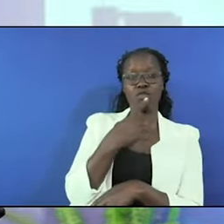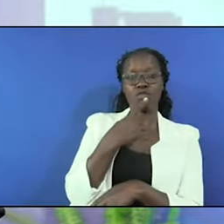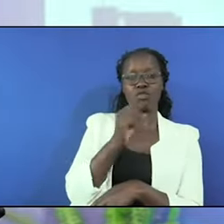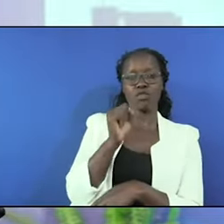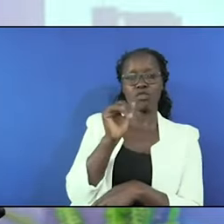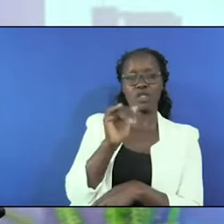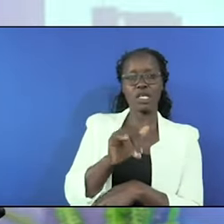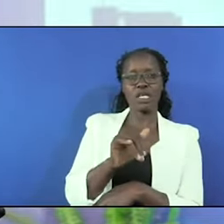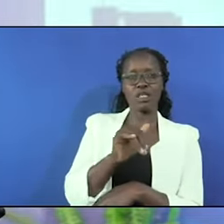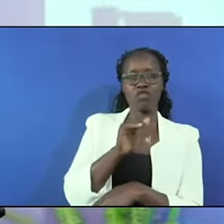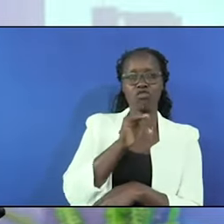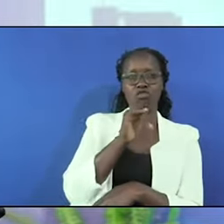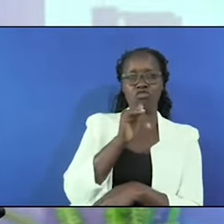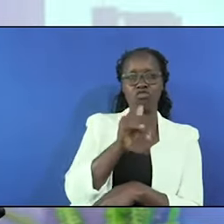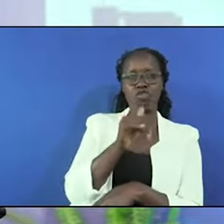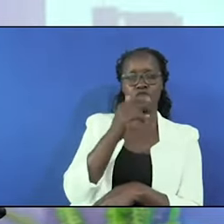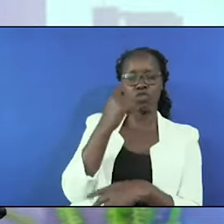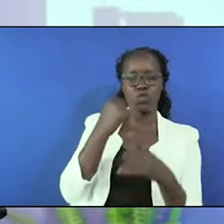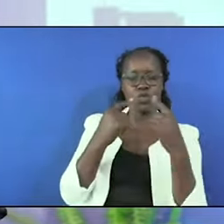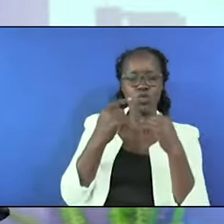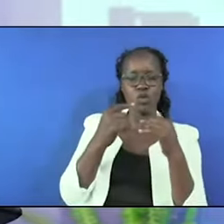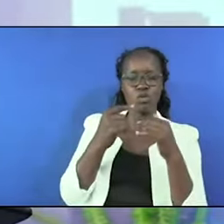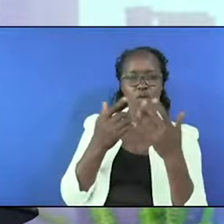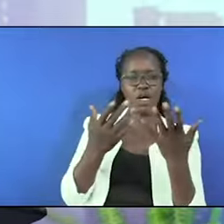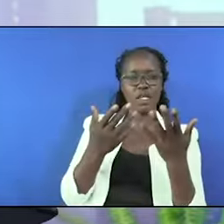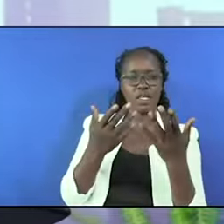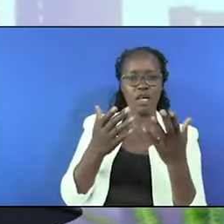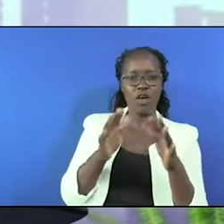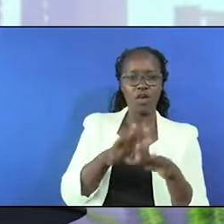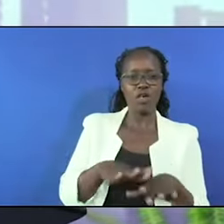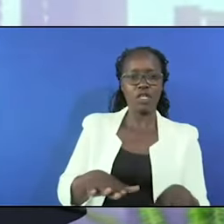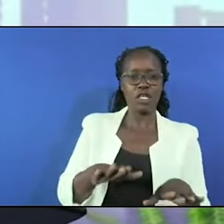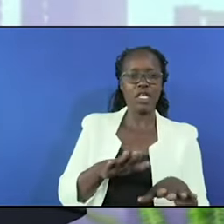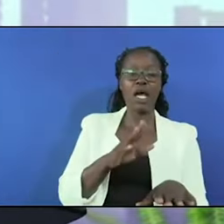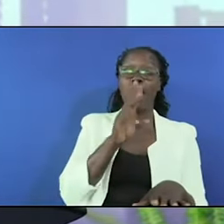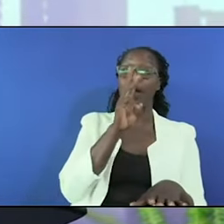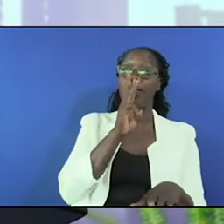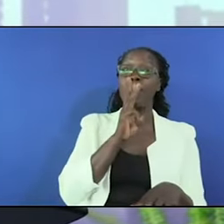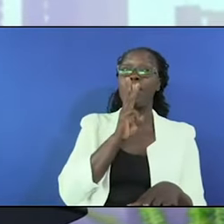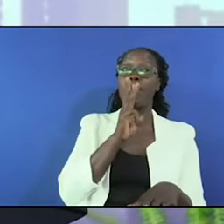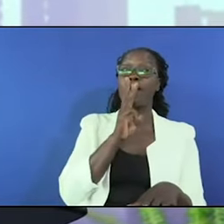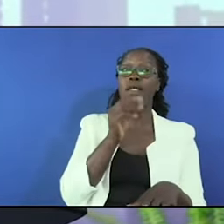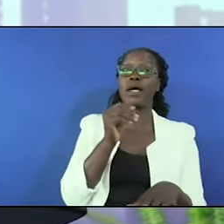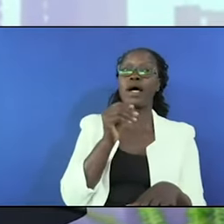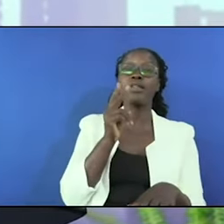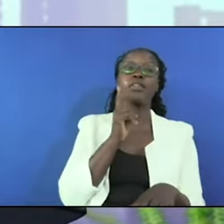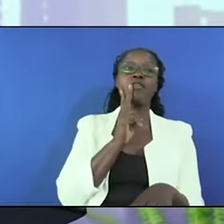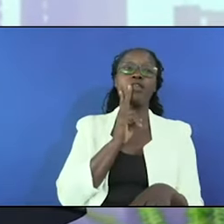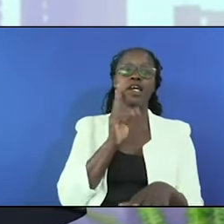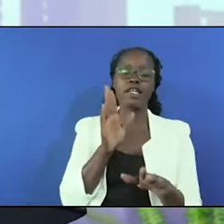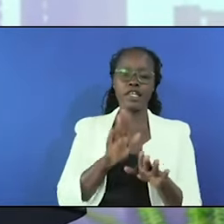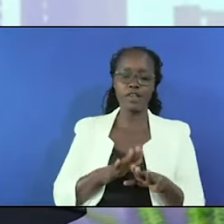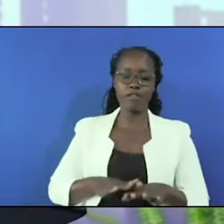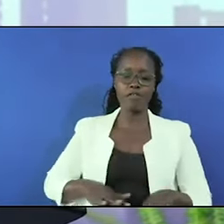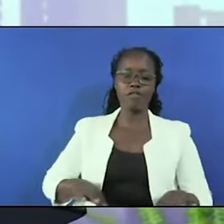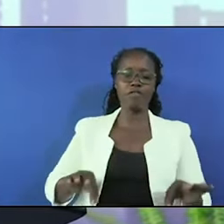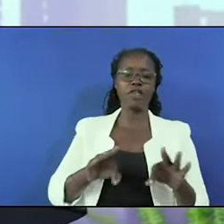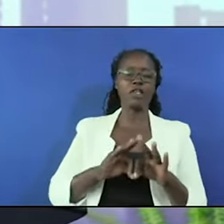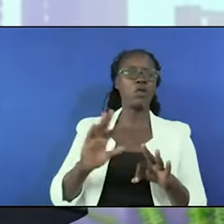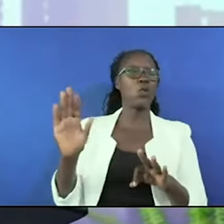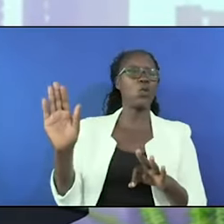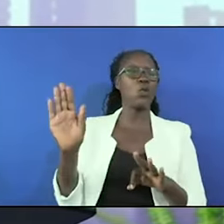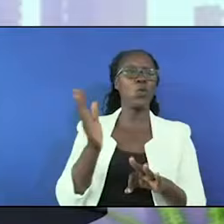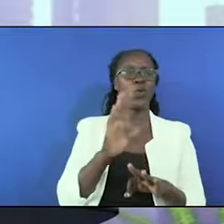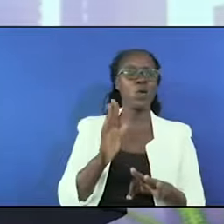not ruin the produce of your ground, and your wine and your vine in your field will not be